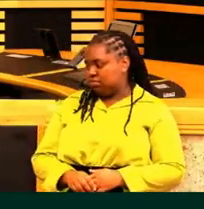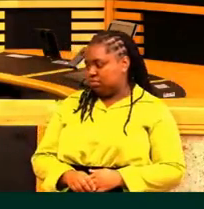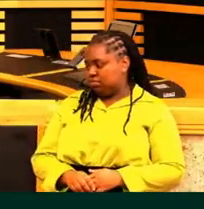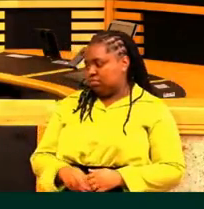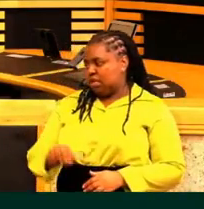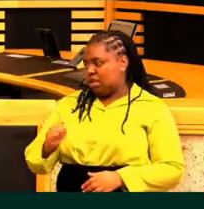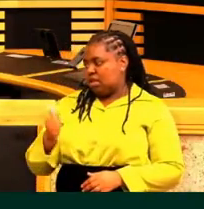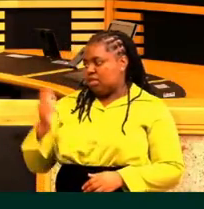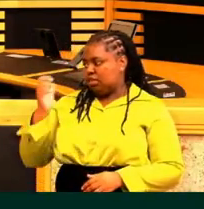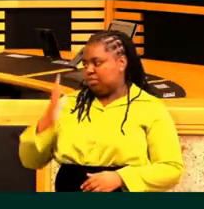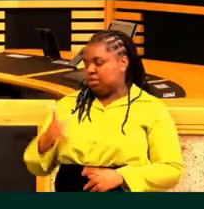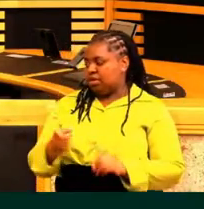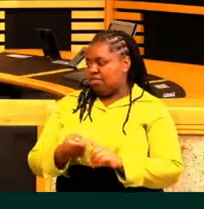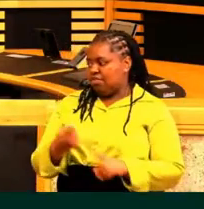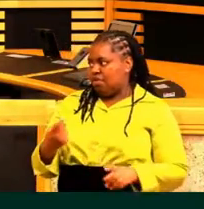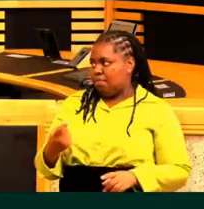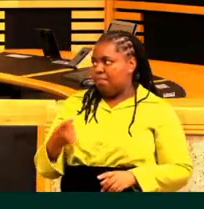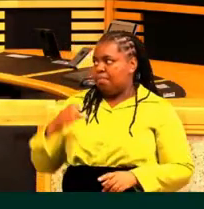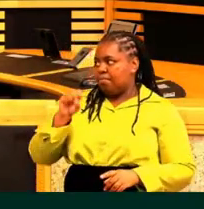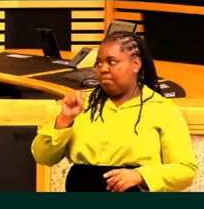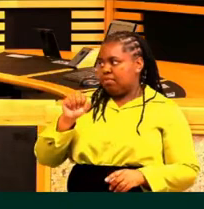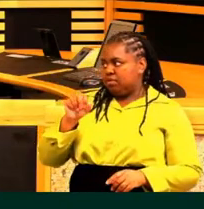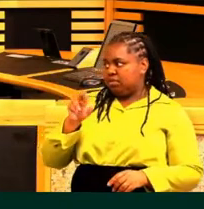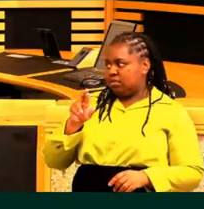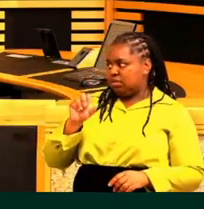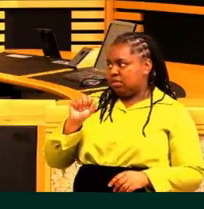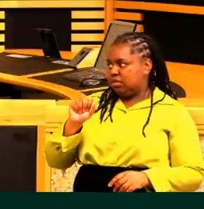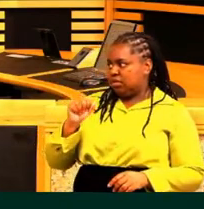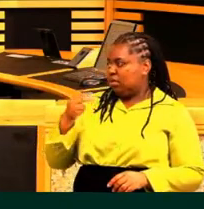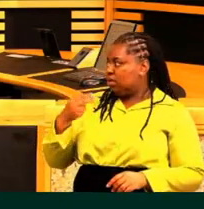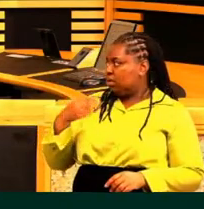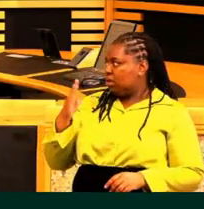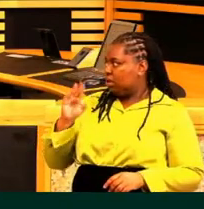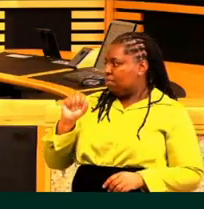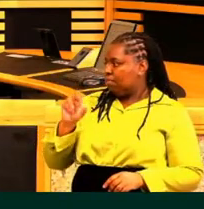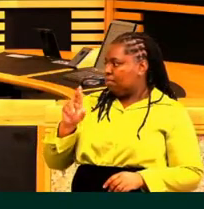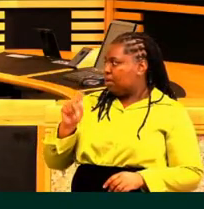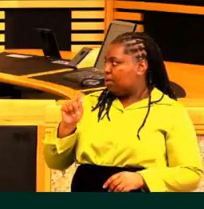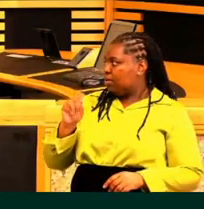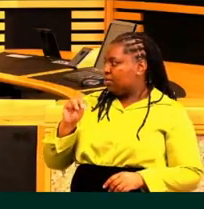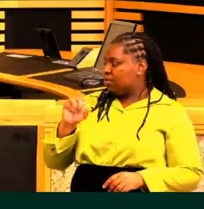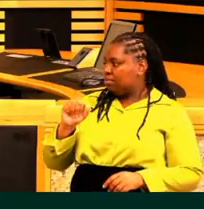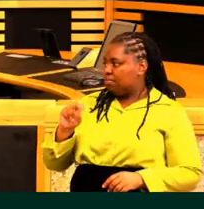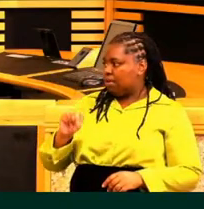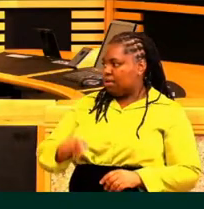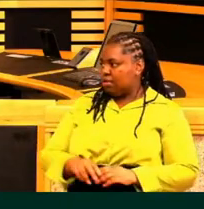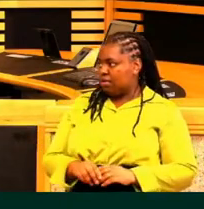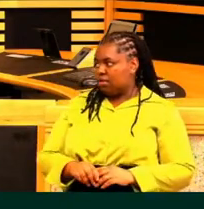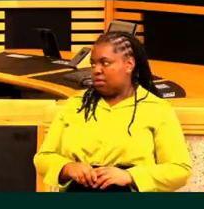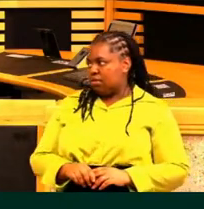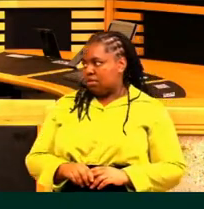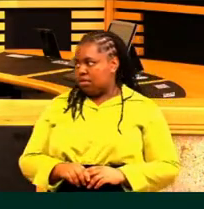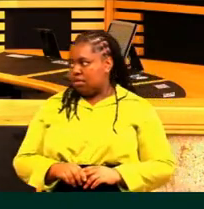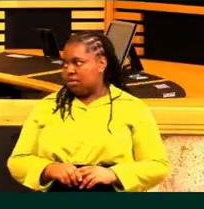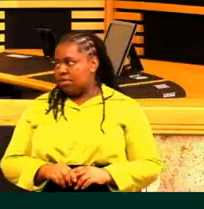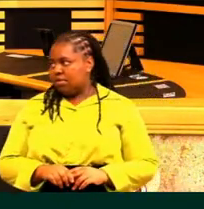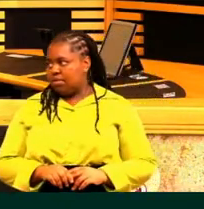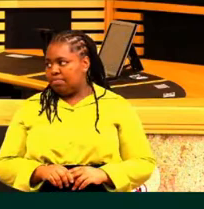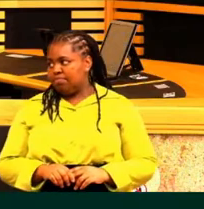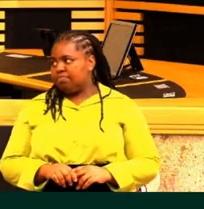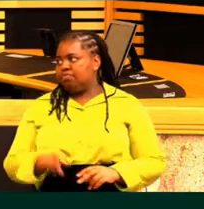speaker from Sarah Batman yes it's a nondo miso